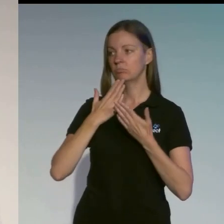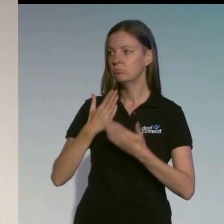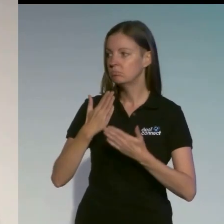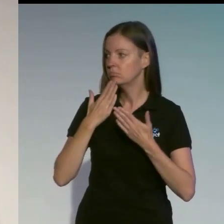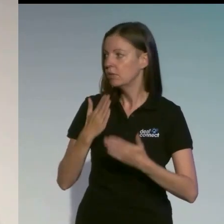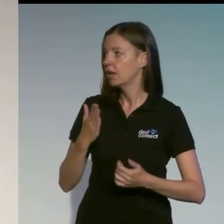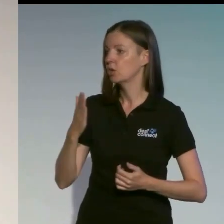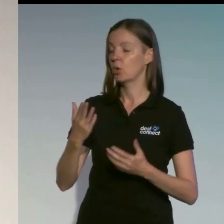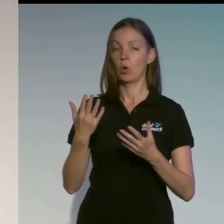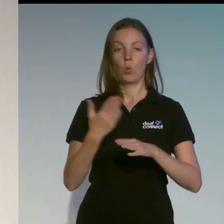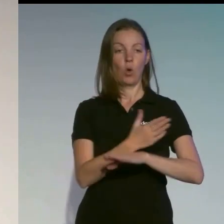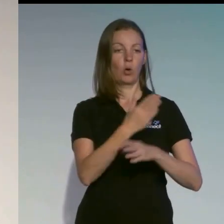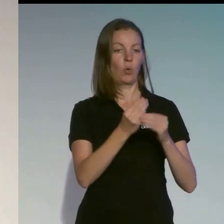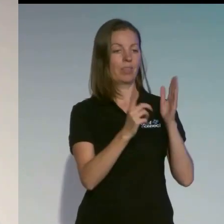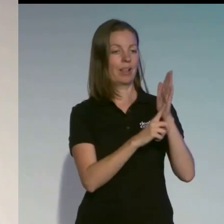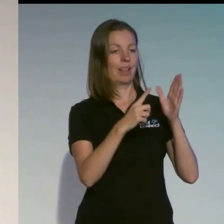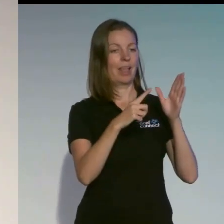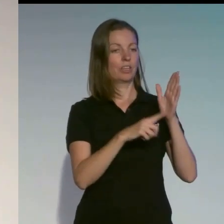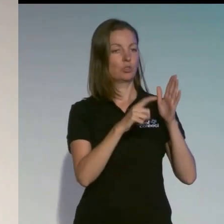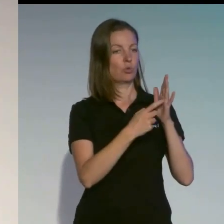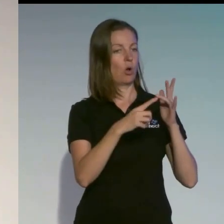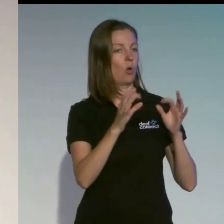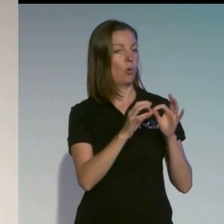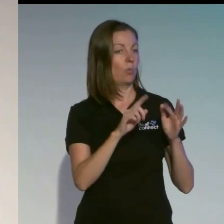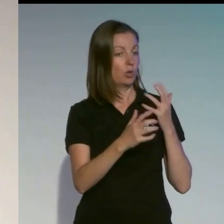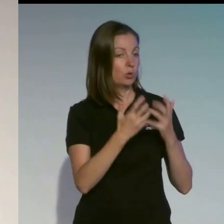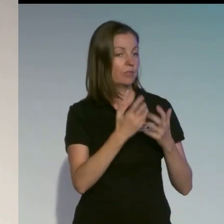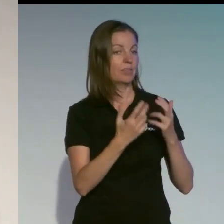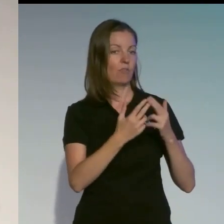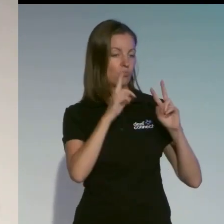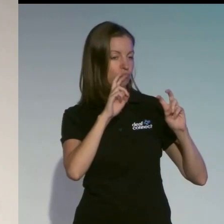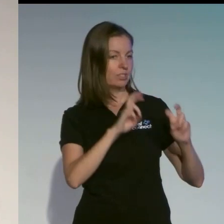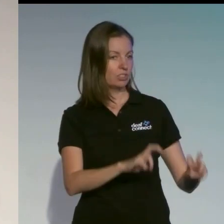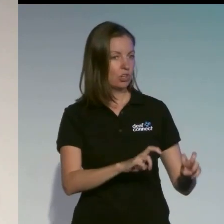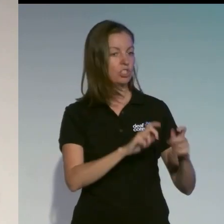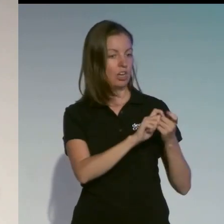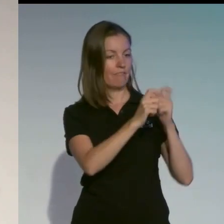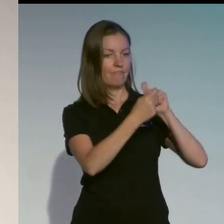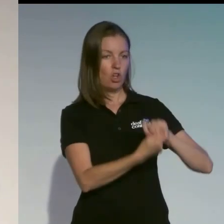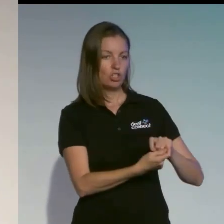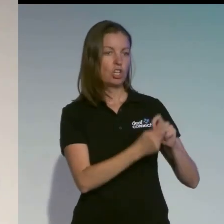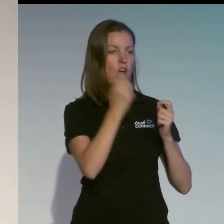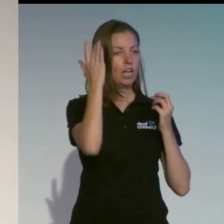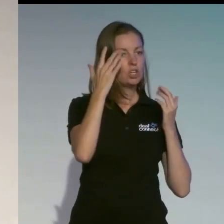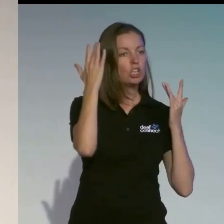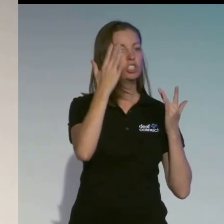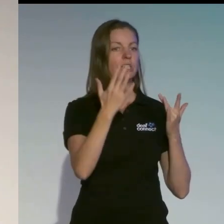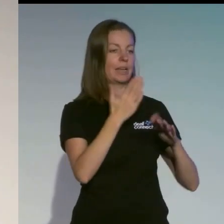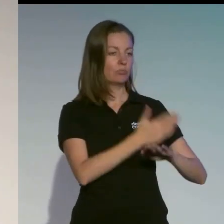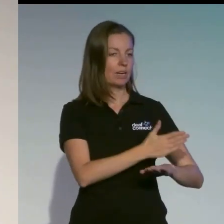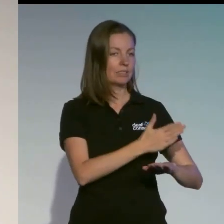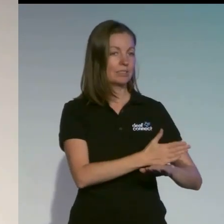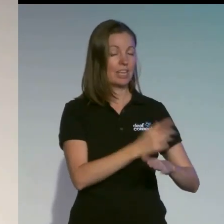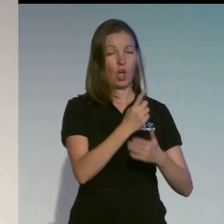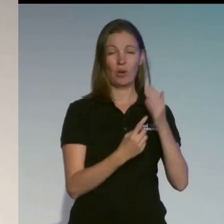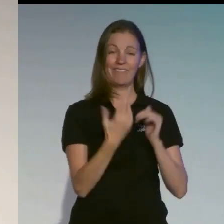with La Trobe University now to research Australian conversion ideology and practices. And I'm sorry we've only got 5 minutes